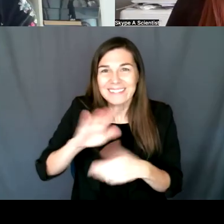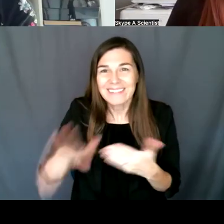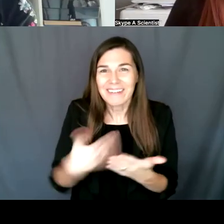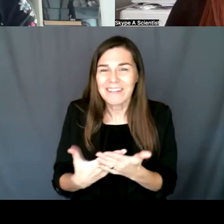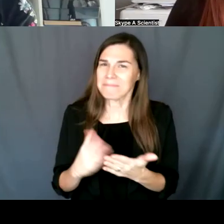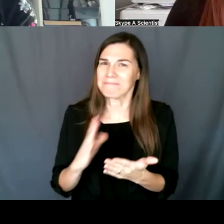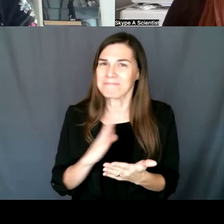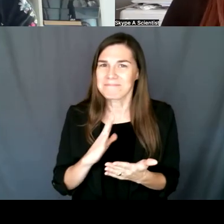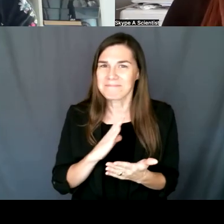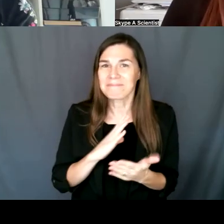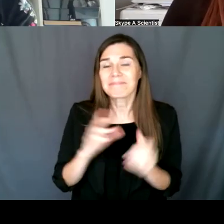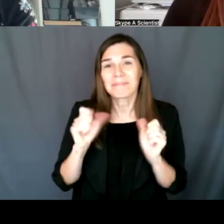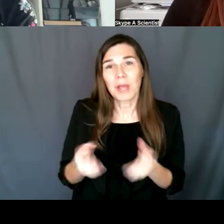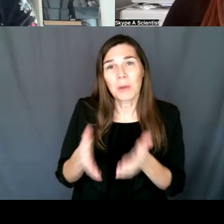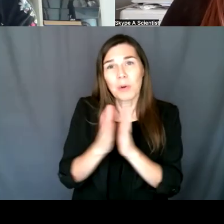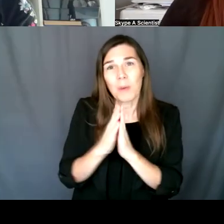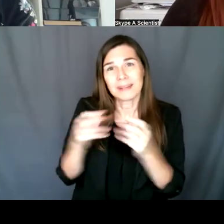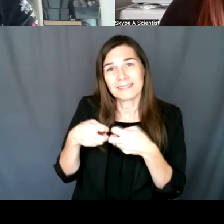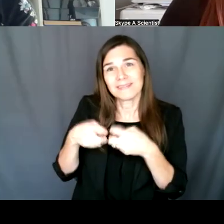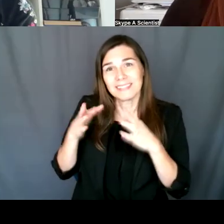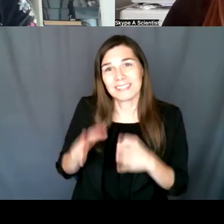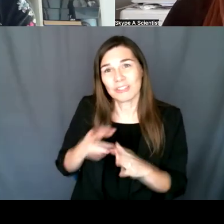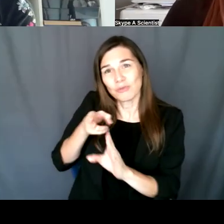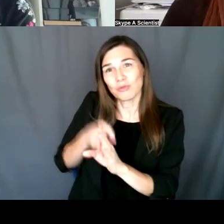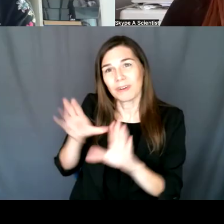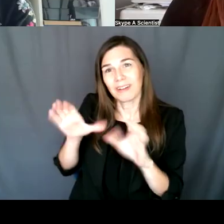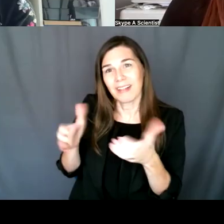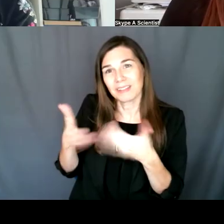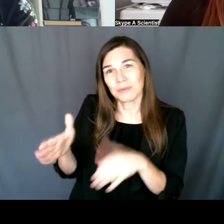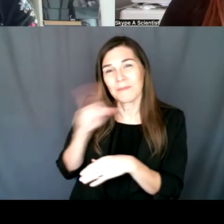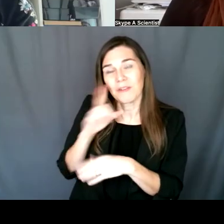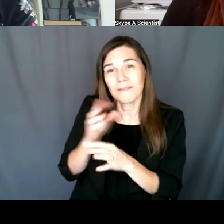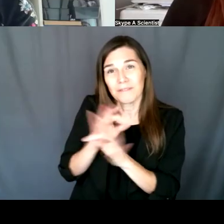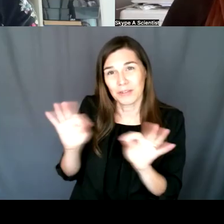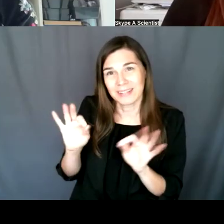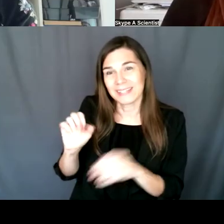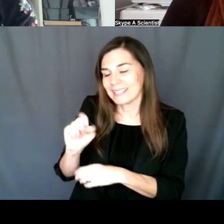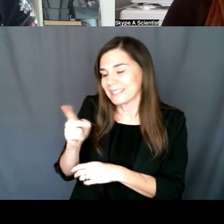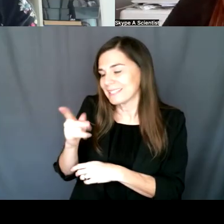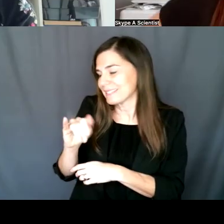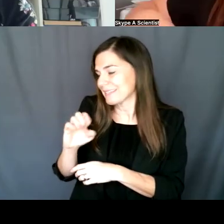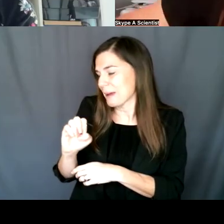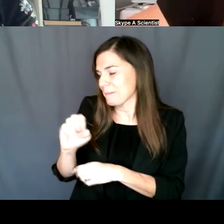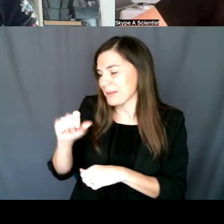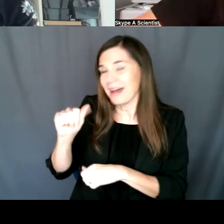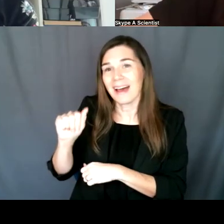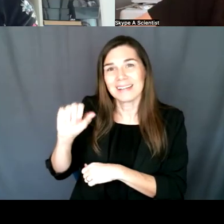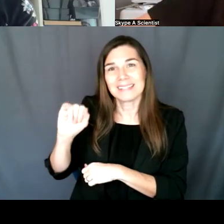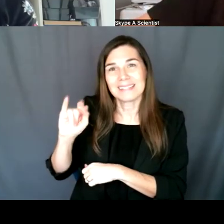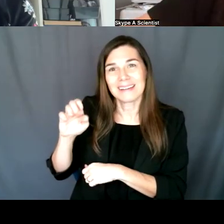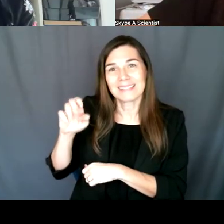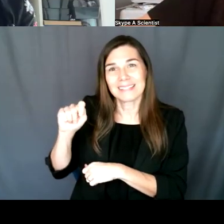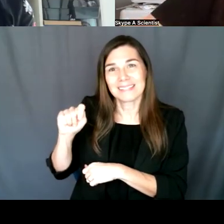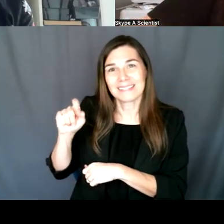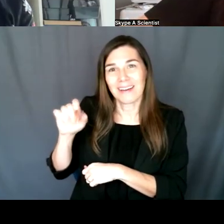always request a physicist for just your classroom for free at skypeascientist.com. That's enough of me, though. I'm going to hand it